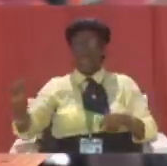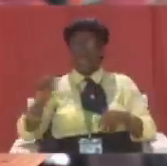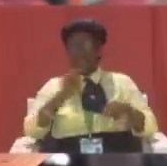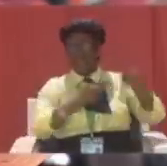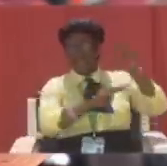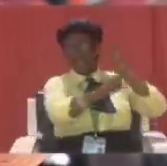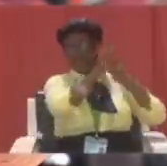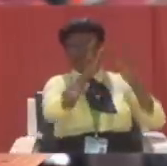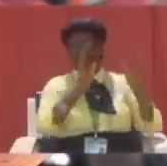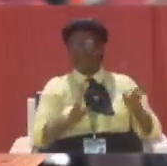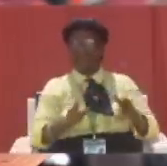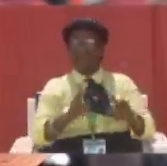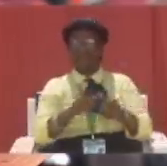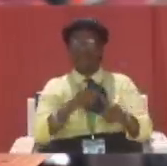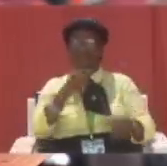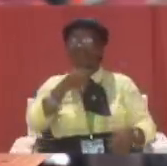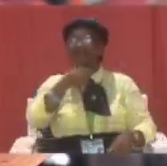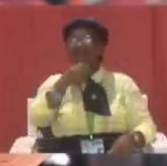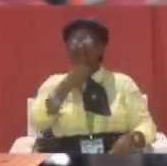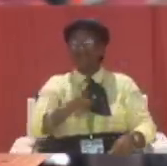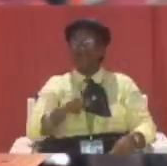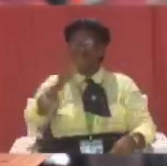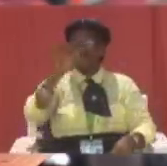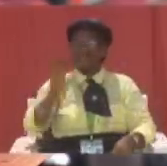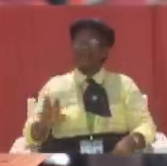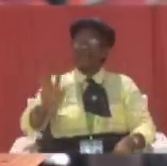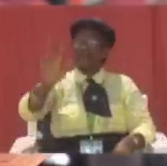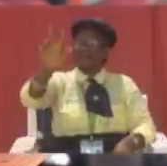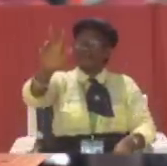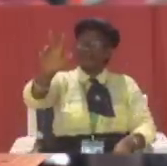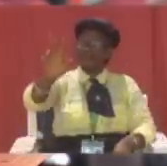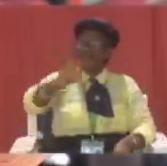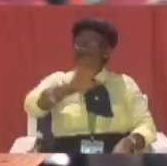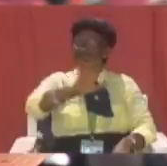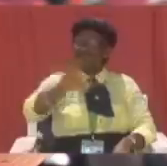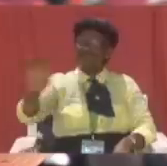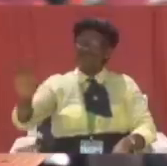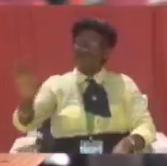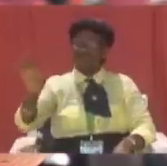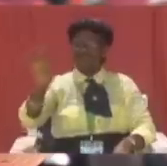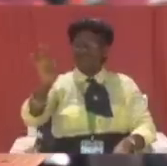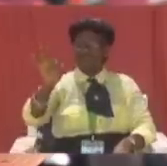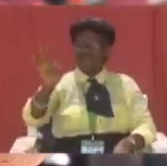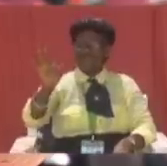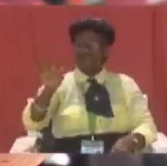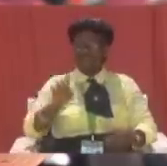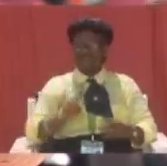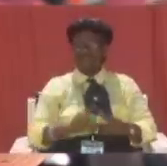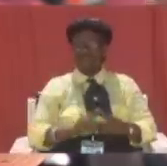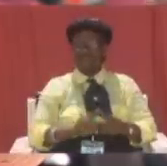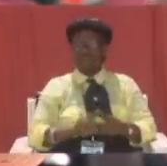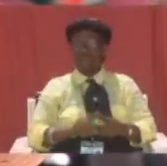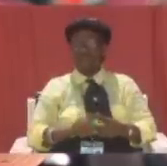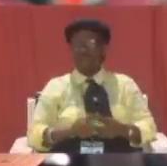1 Samuel chapter 3, verse 19 to 20. 1 Samuel 3, 19 to 20.